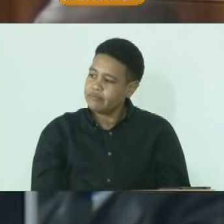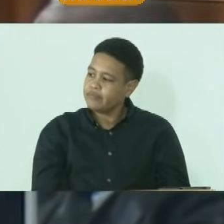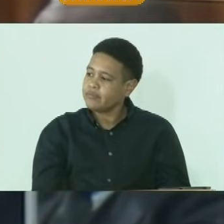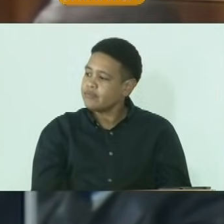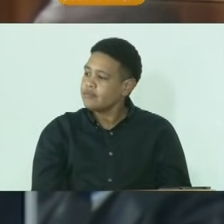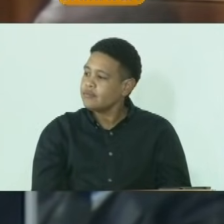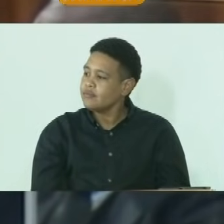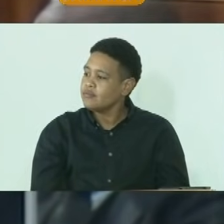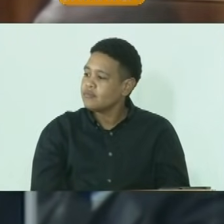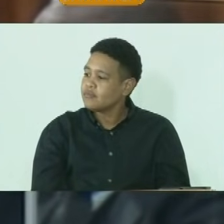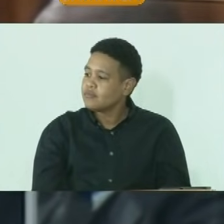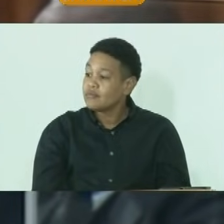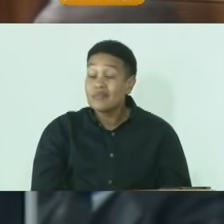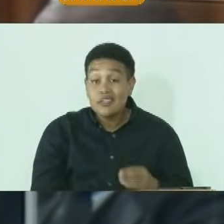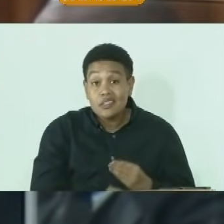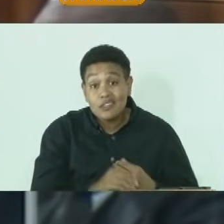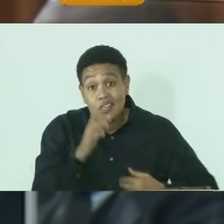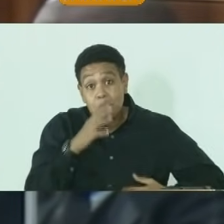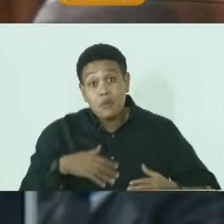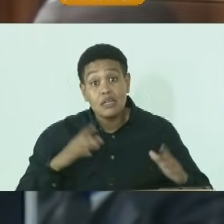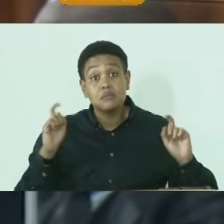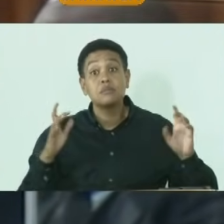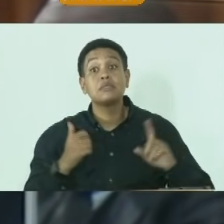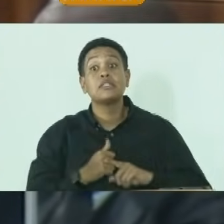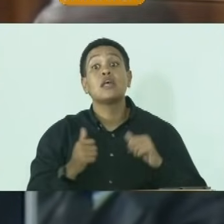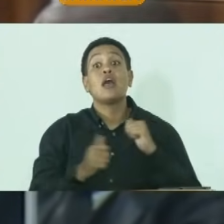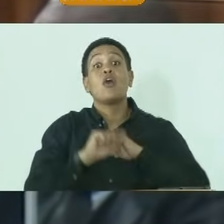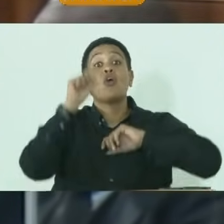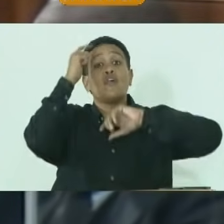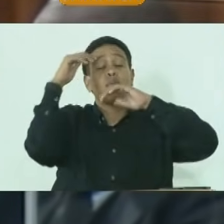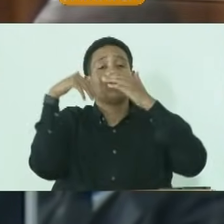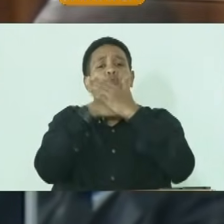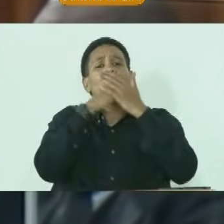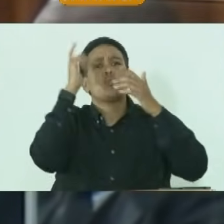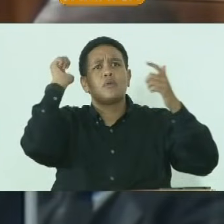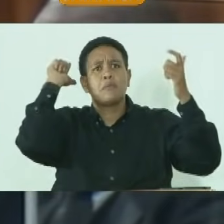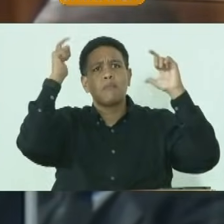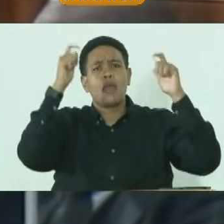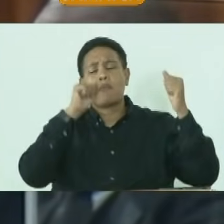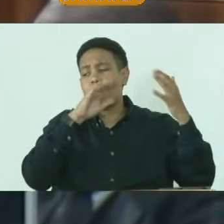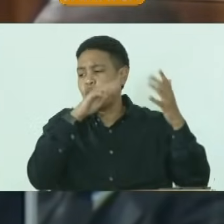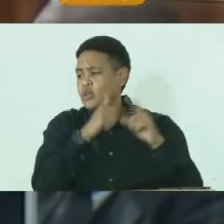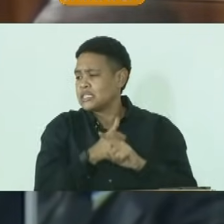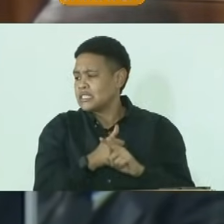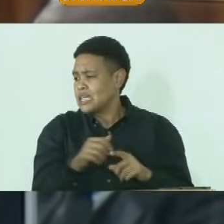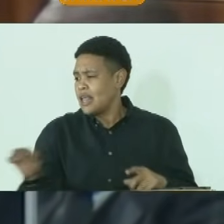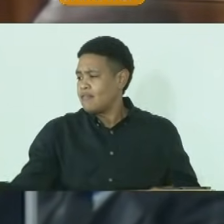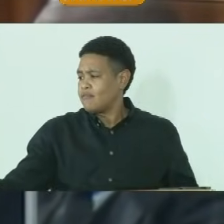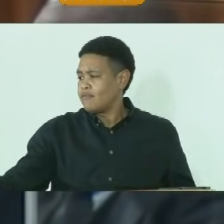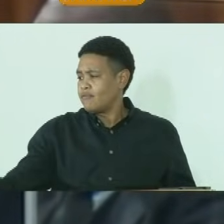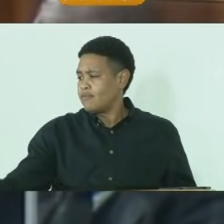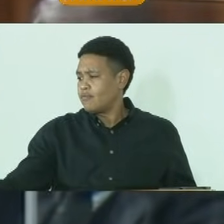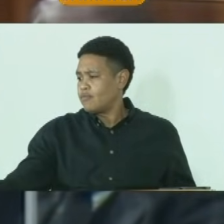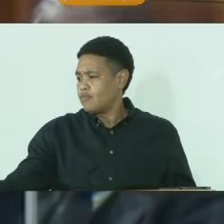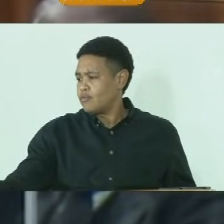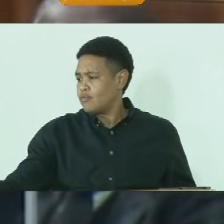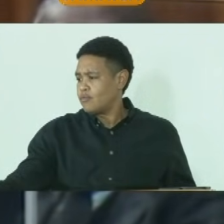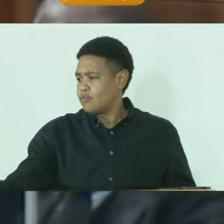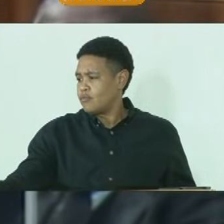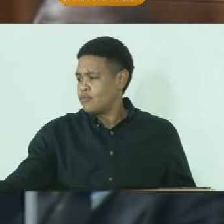Also, Madam Speaker, under the government's new paradigm approach to routine road maintenance, the